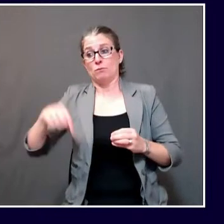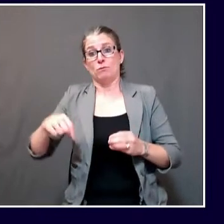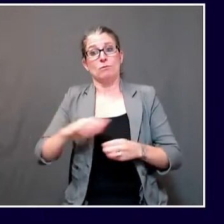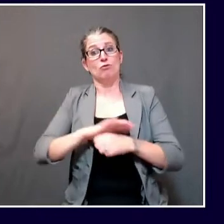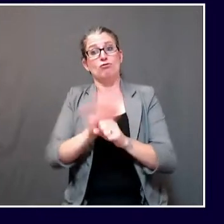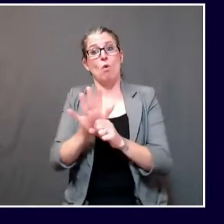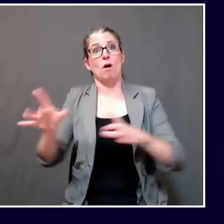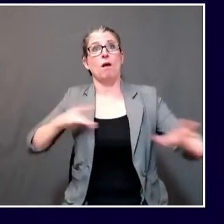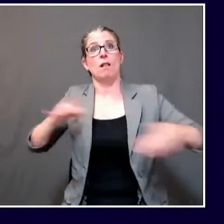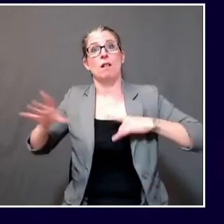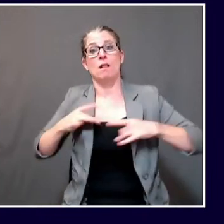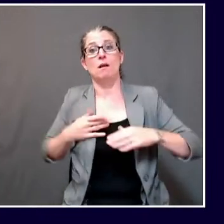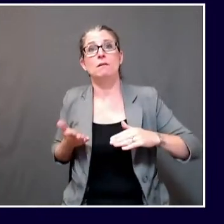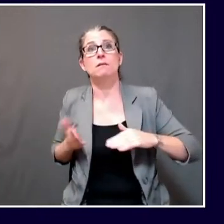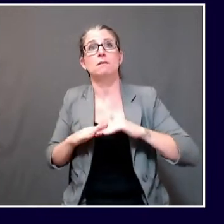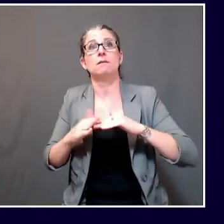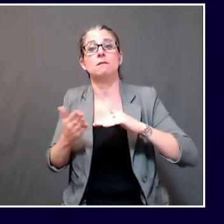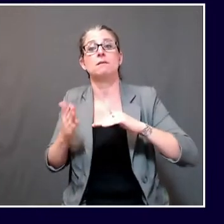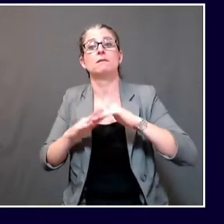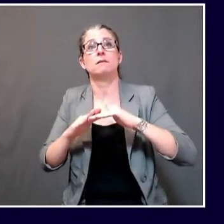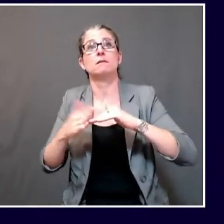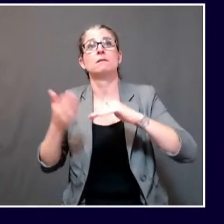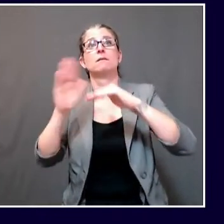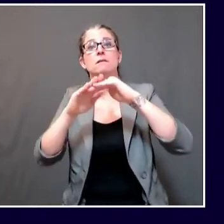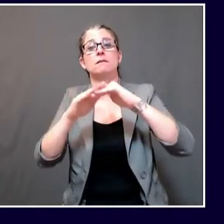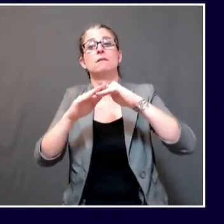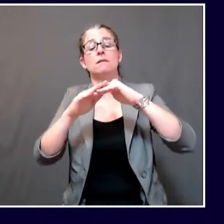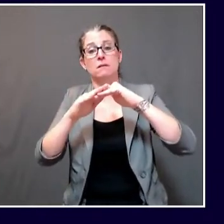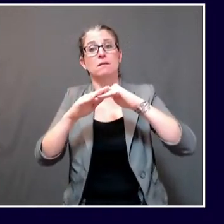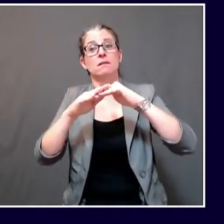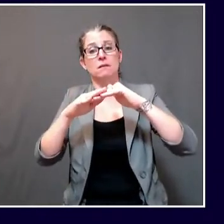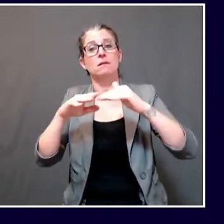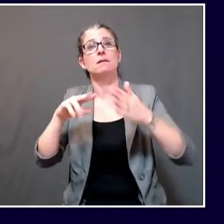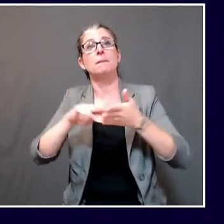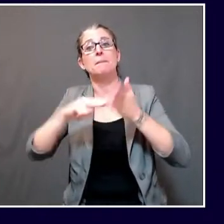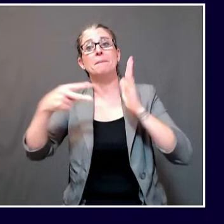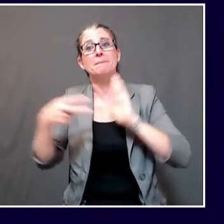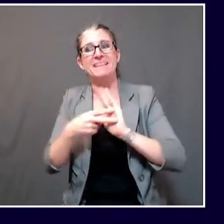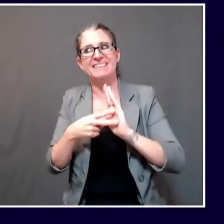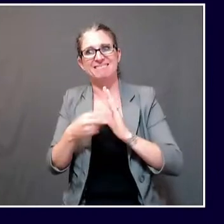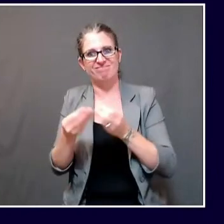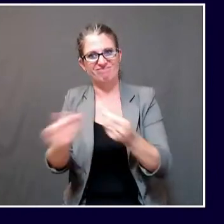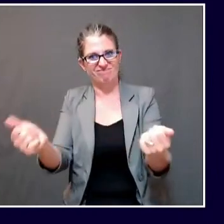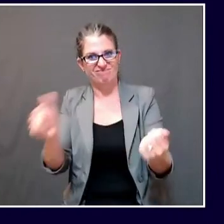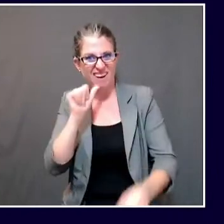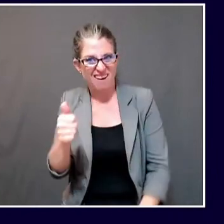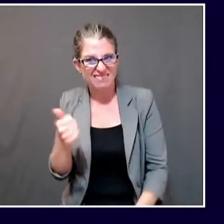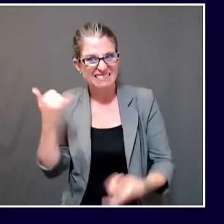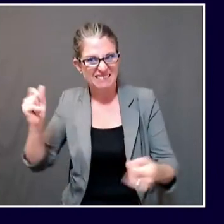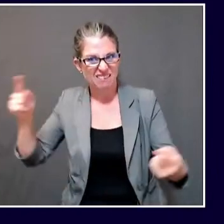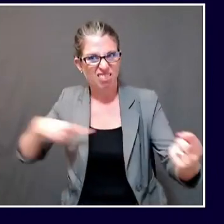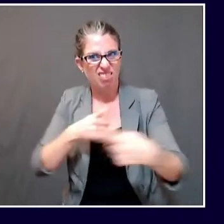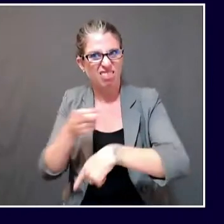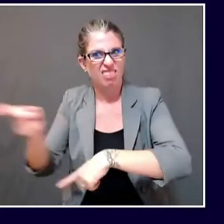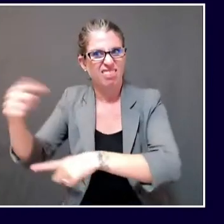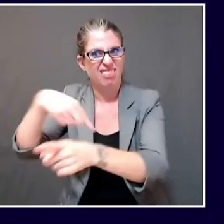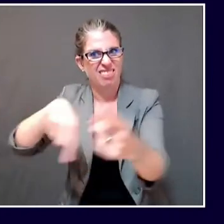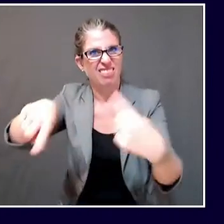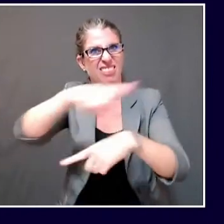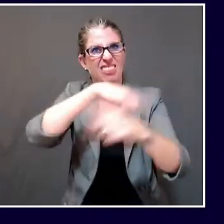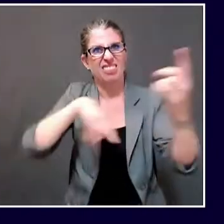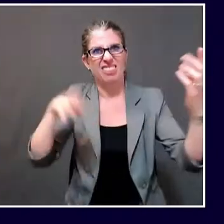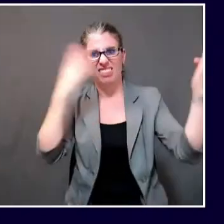magically gone away or dwindled. So even though the Maine CDC laboratory has clocked 100,000